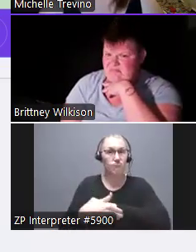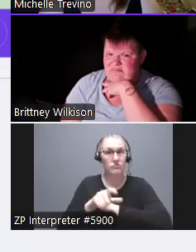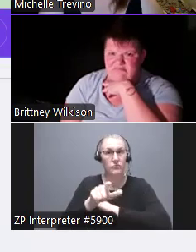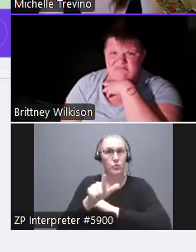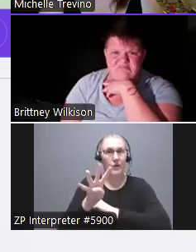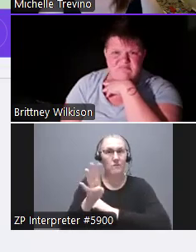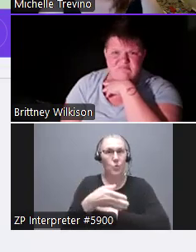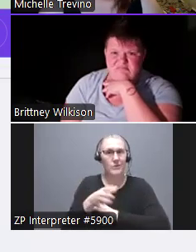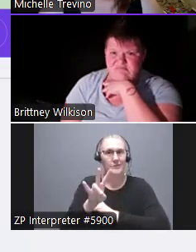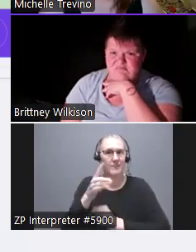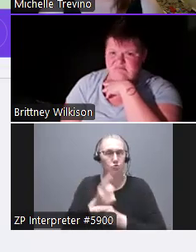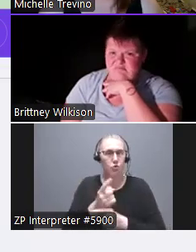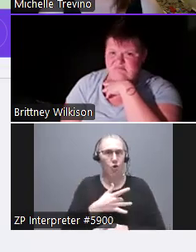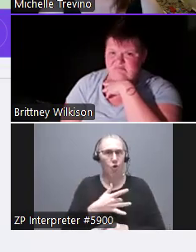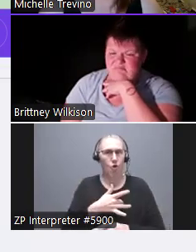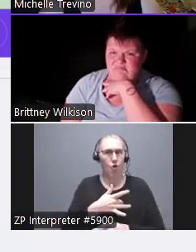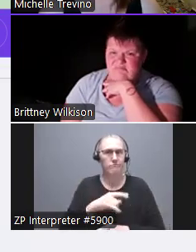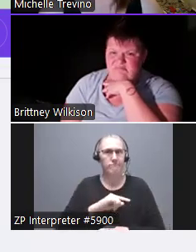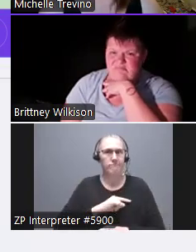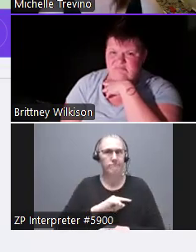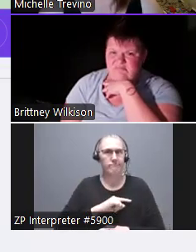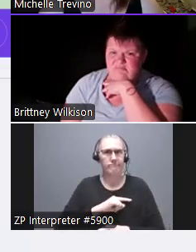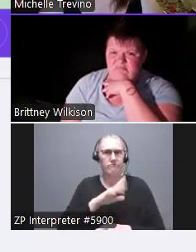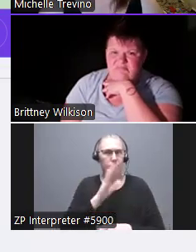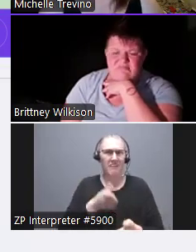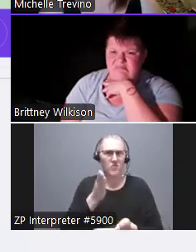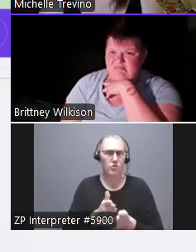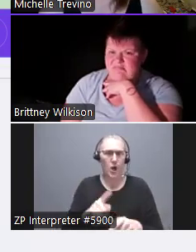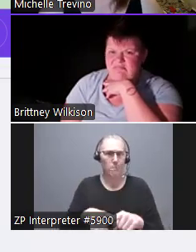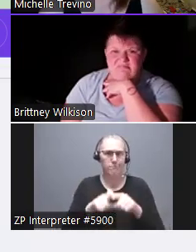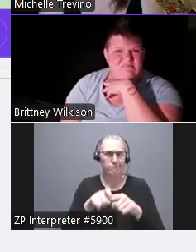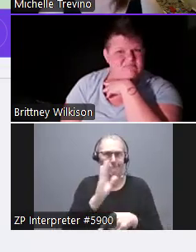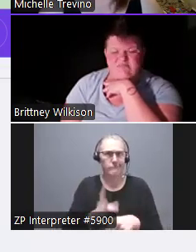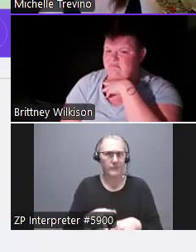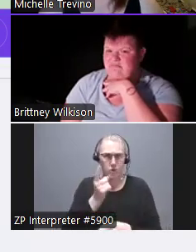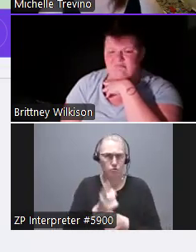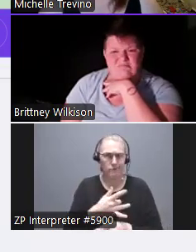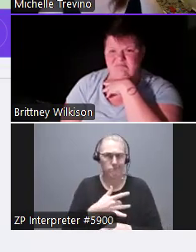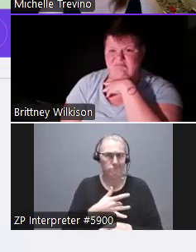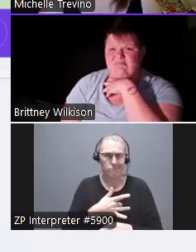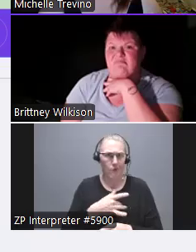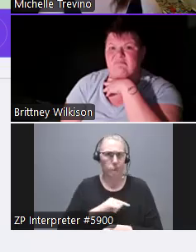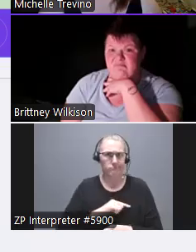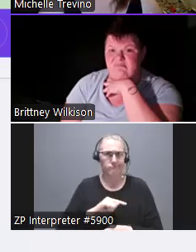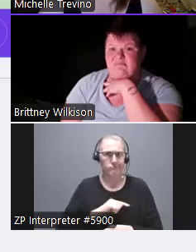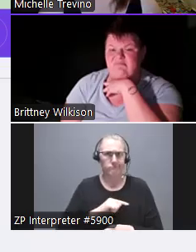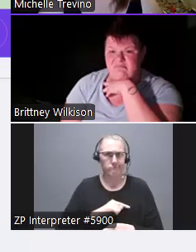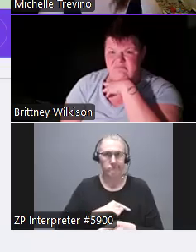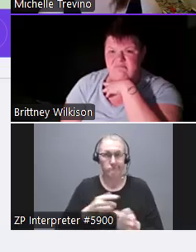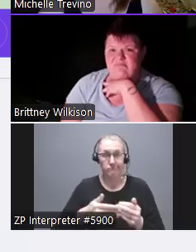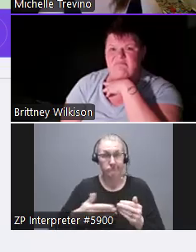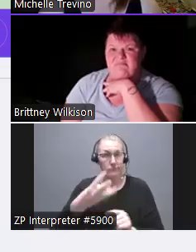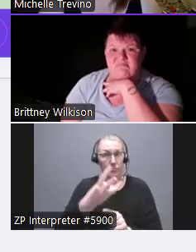days a week. It does not ever take a break. So the fact that within 6 months of using this